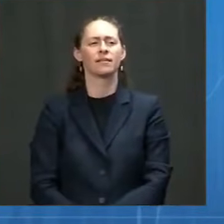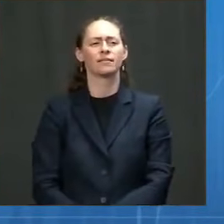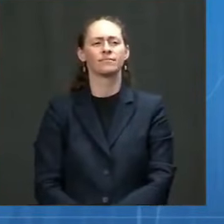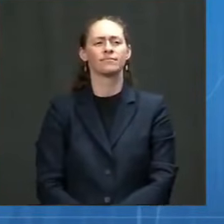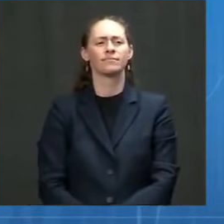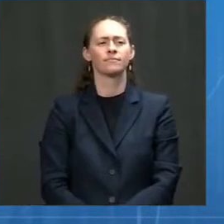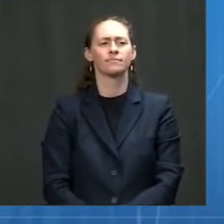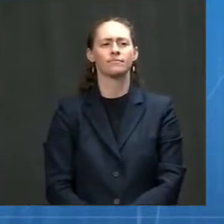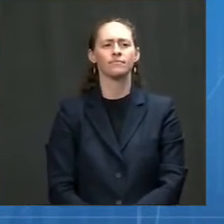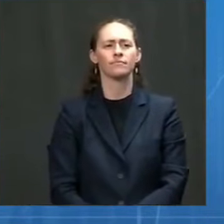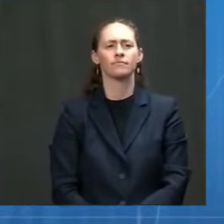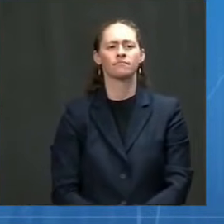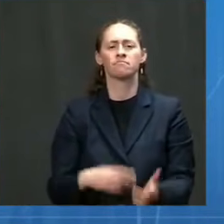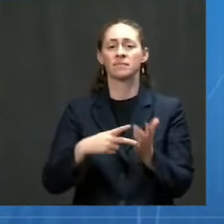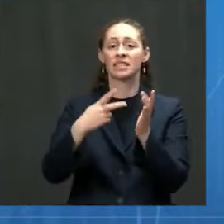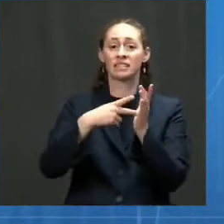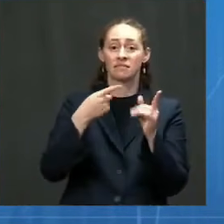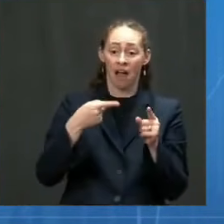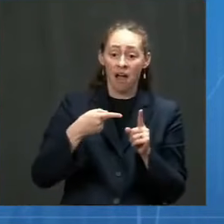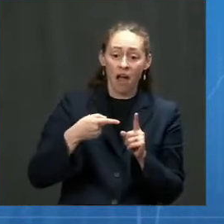expect that will continue.